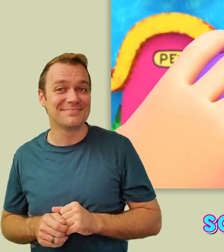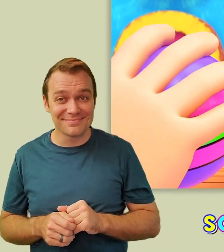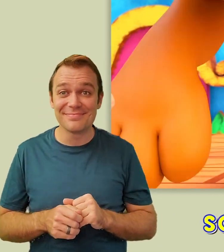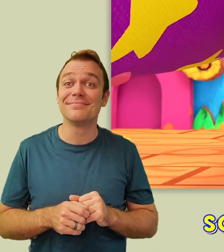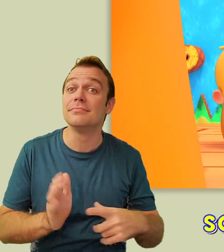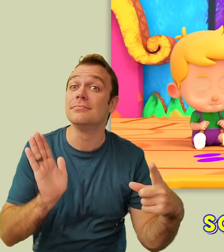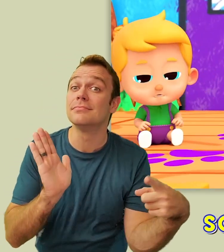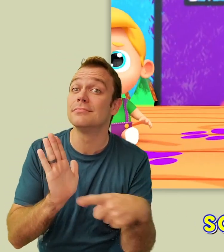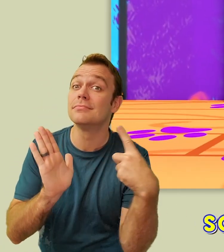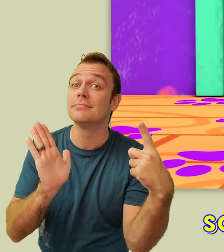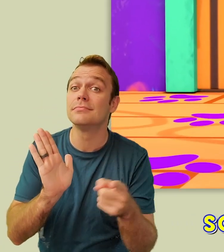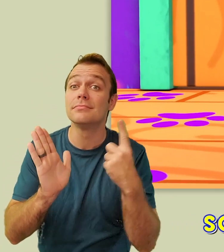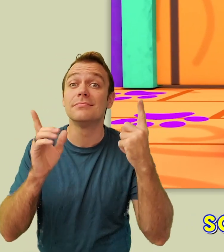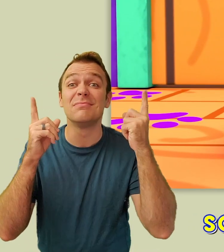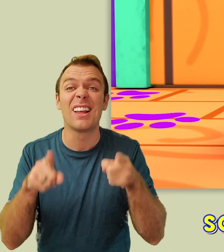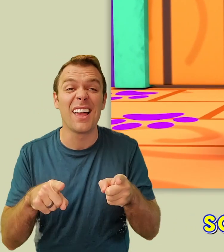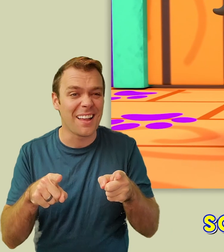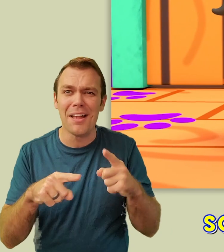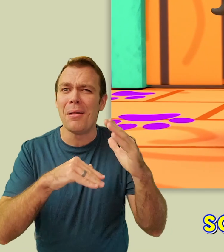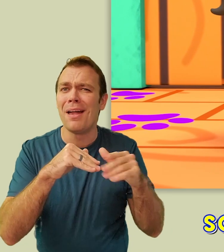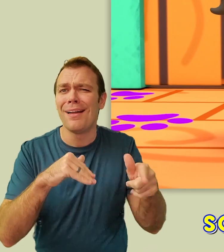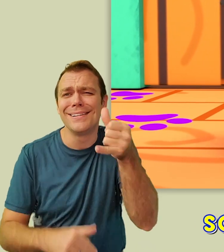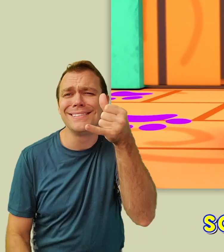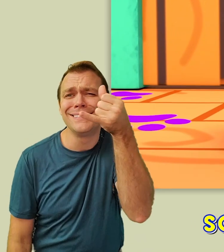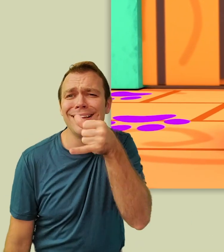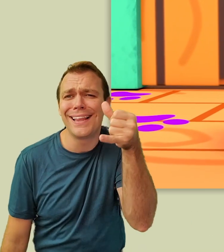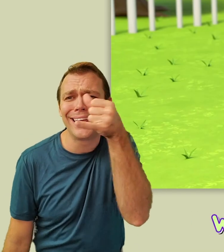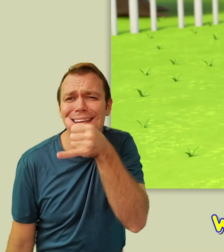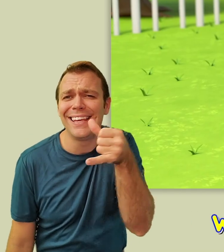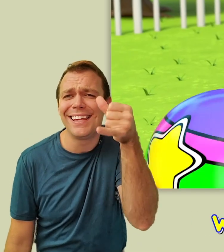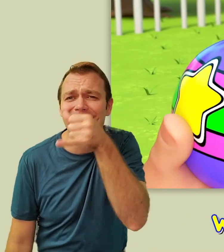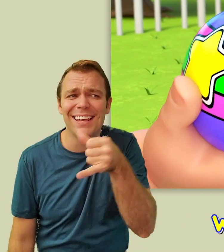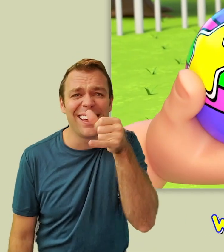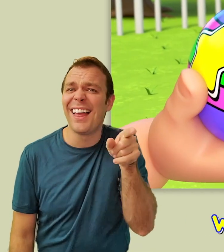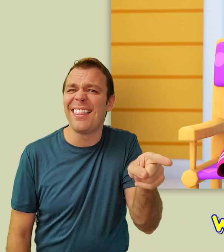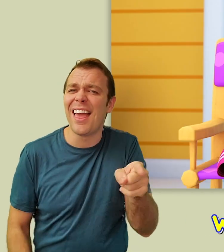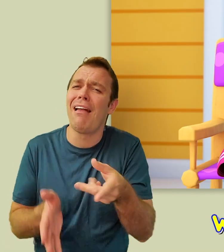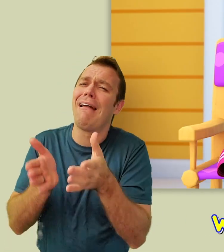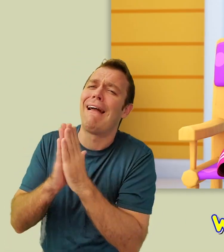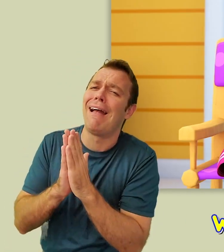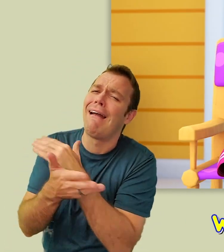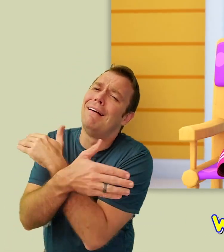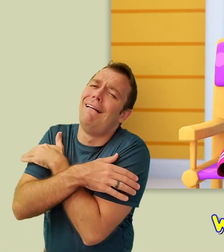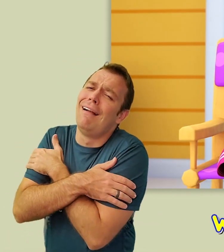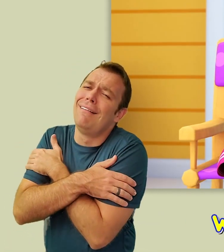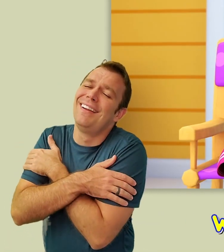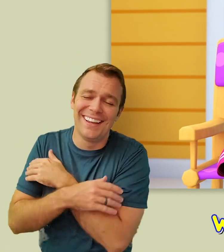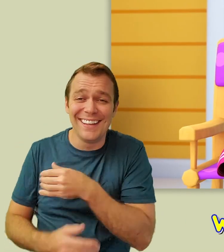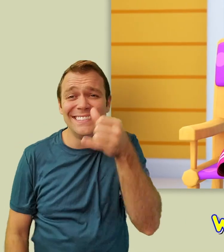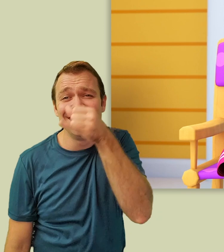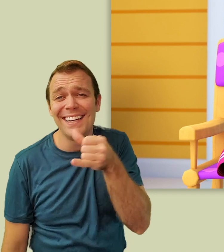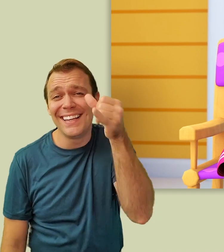Yeah. Sometimes pets are silly when asking for a